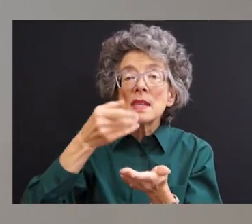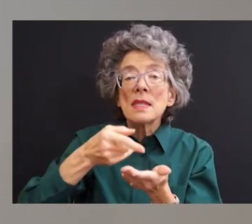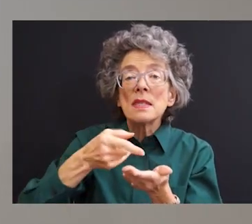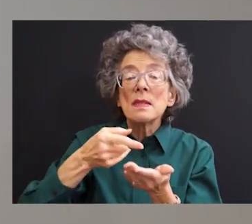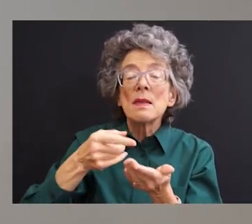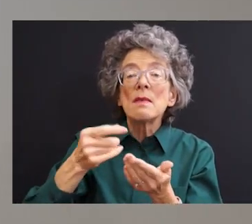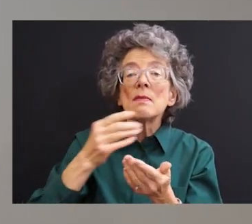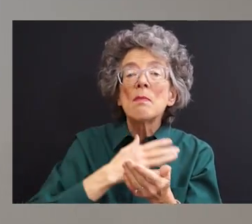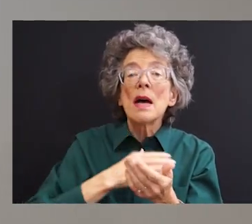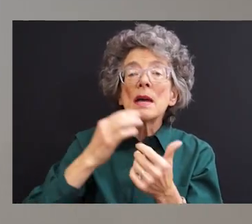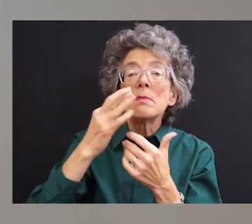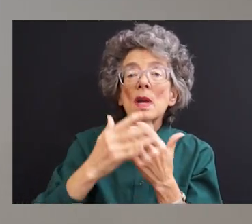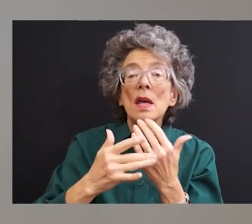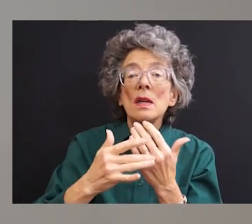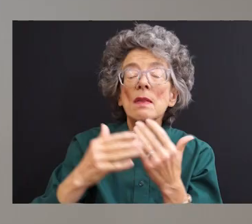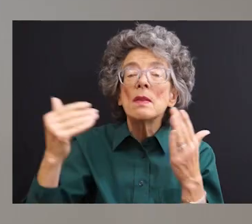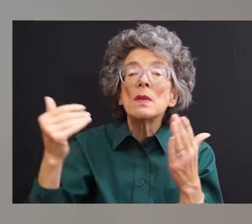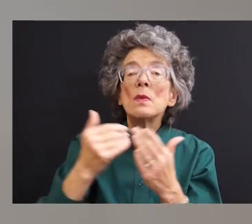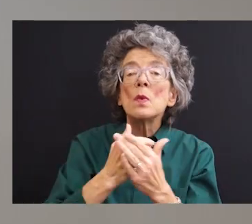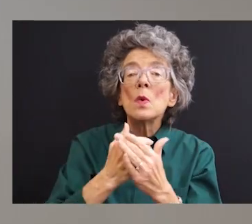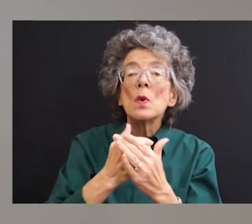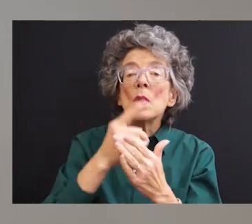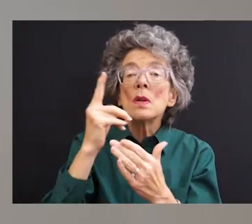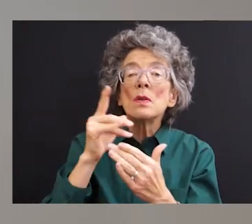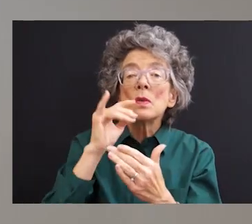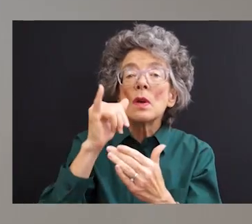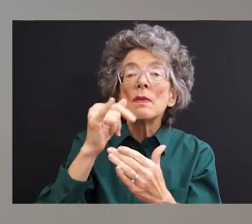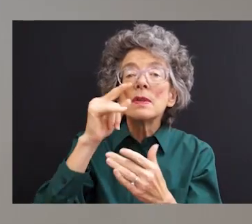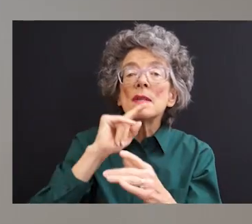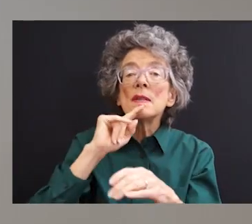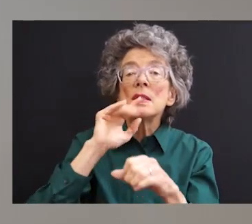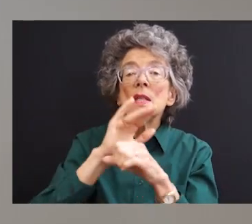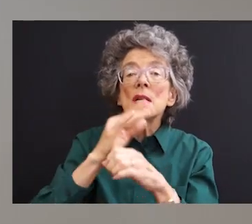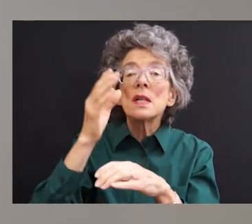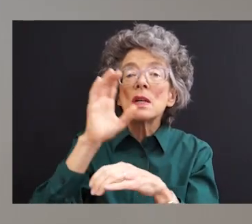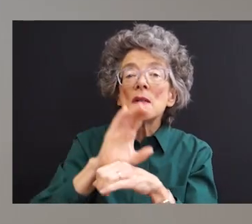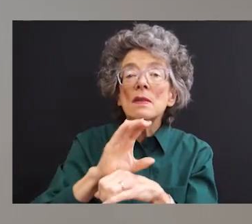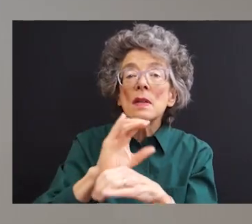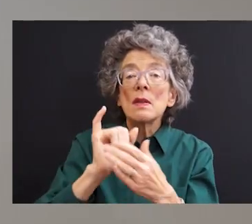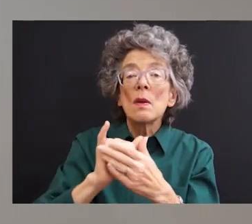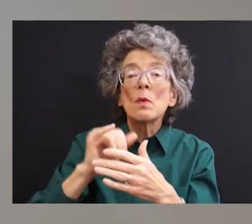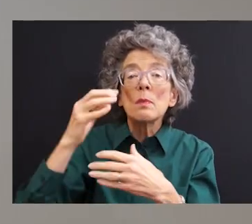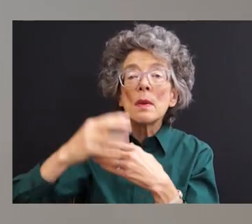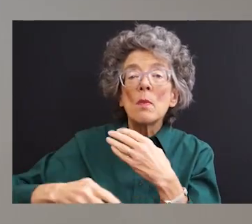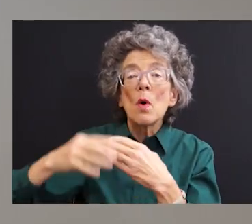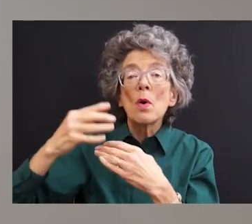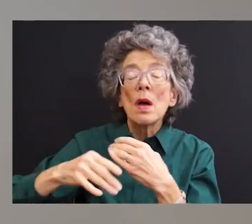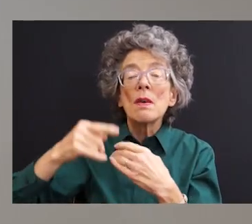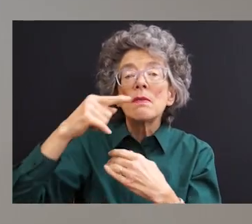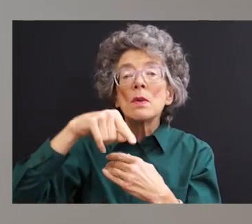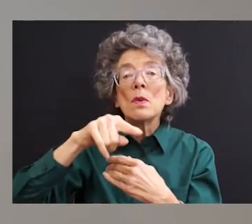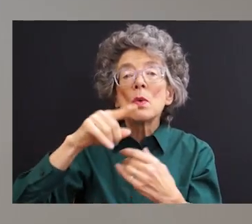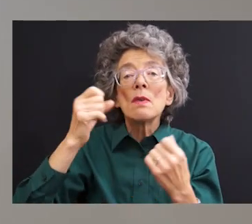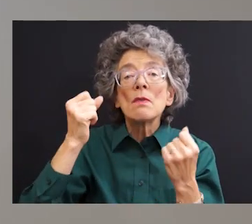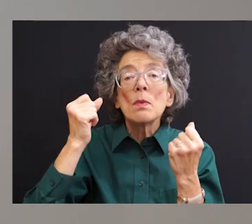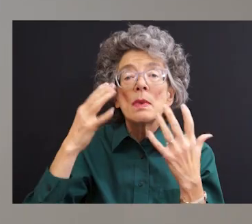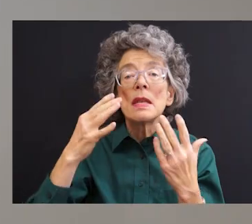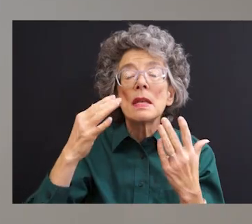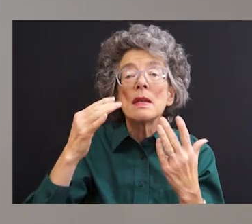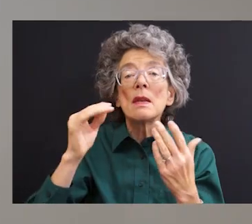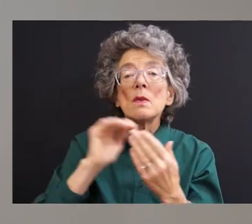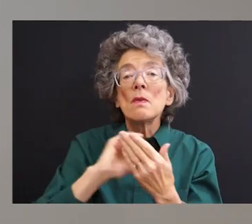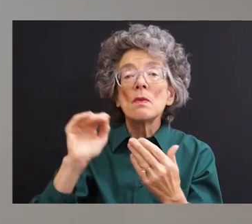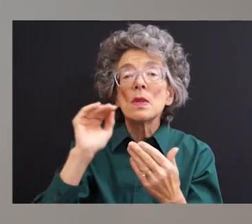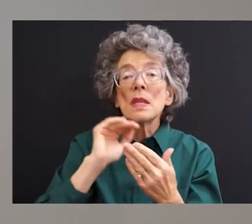the chalice of my blood, the blood of the new and eternal covenant, which will be poured out for you and for many for